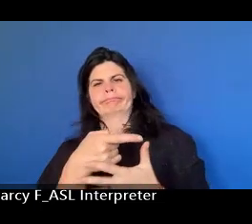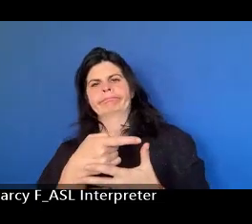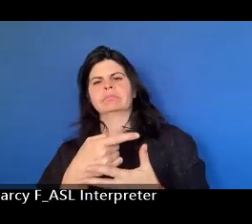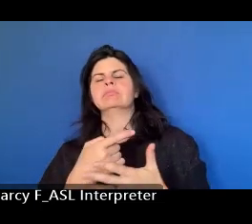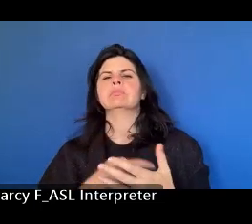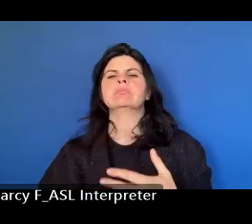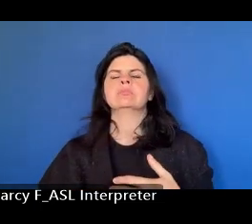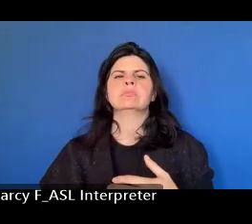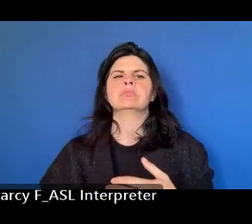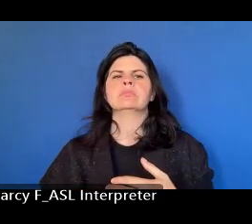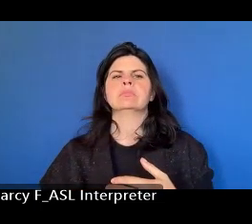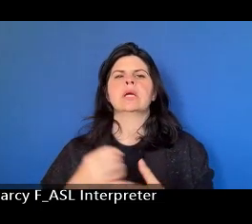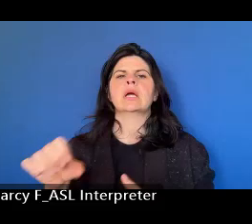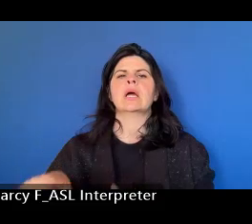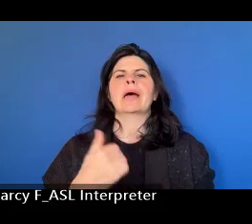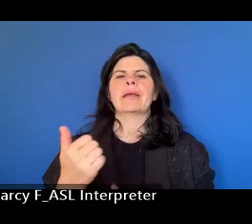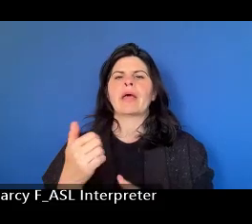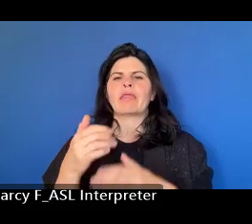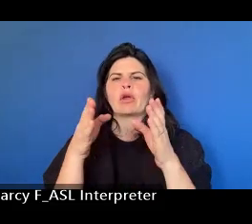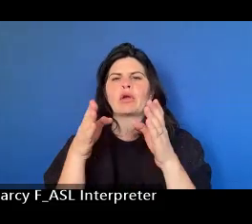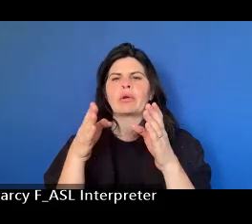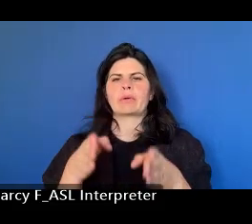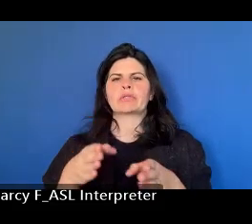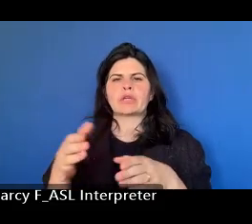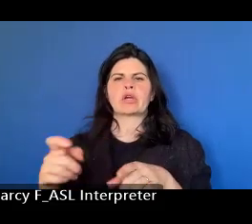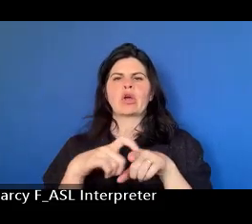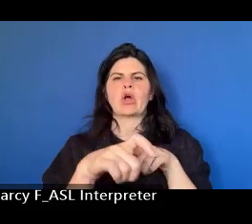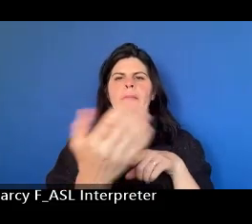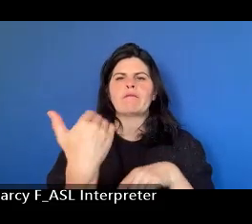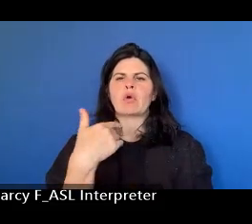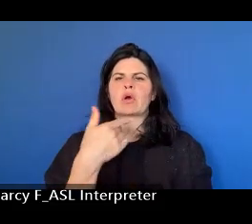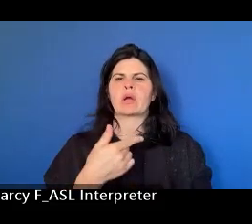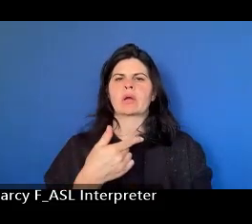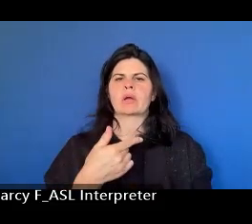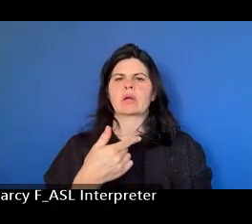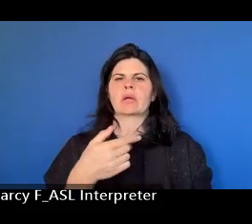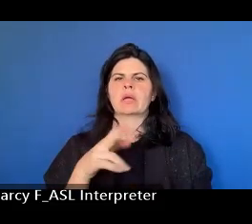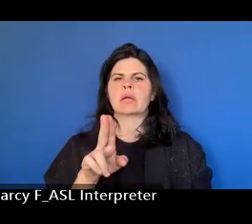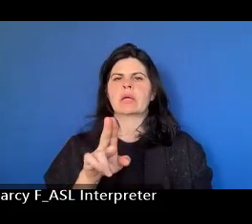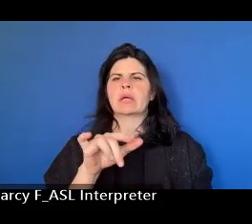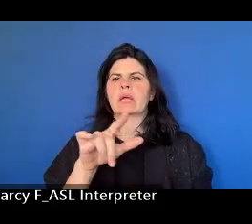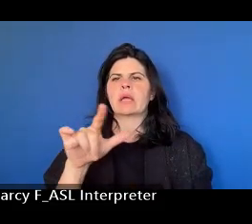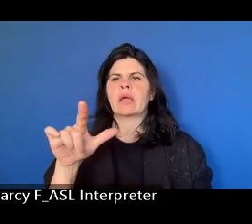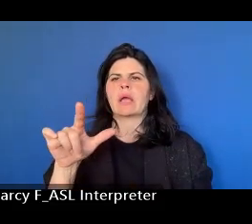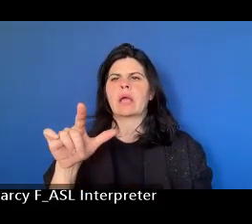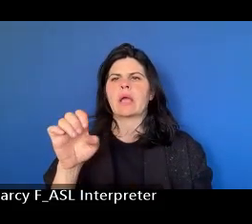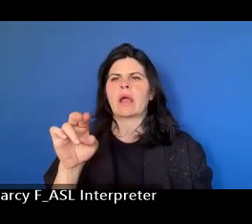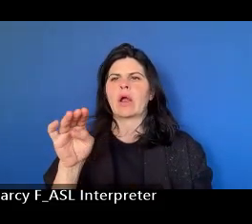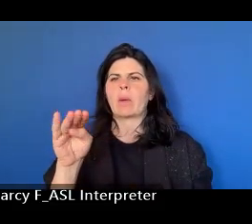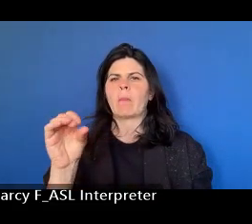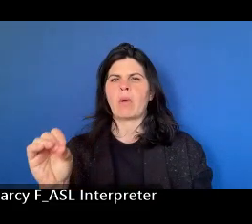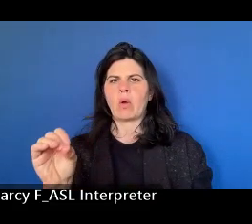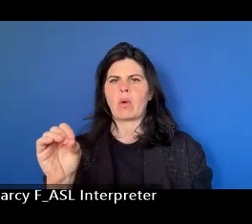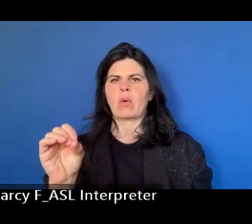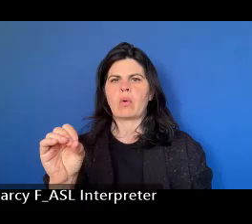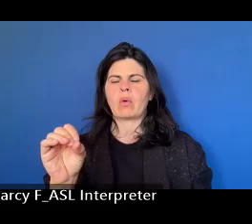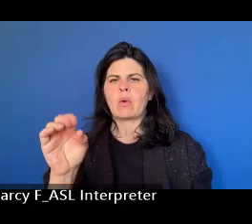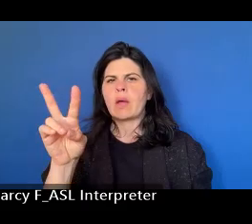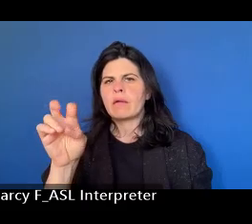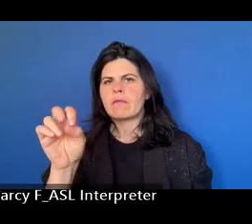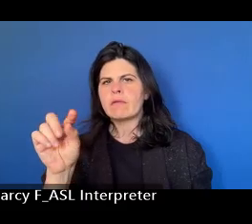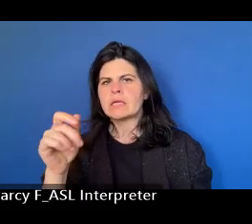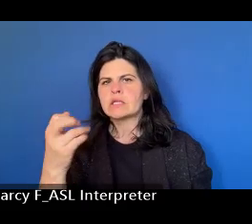called earlier was Guillermo Bentacourt. Guillermo, we've made your mic enabled. If you